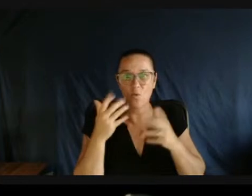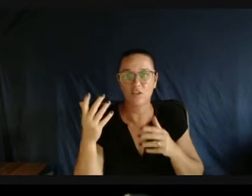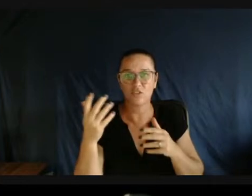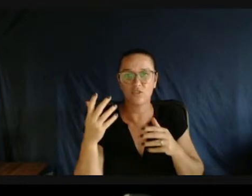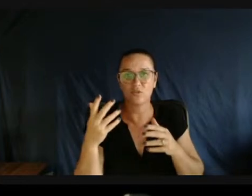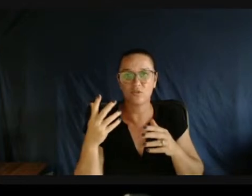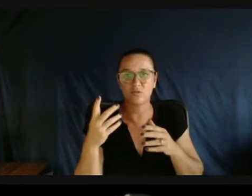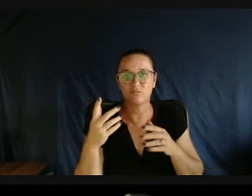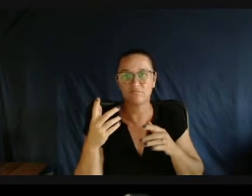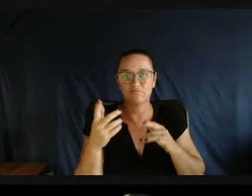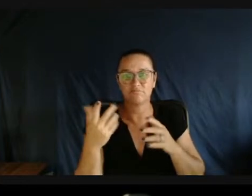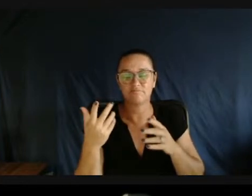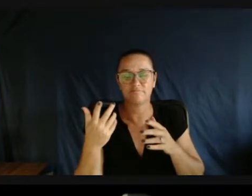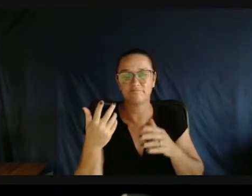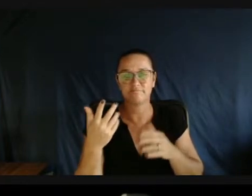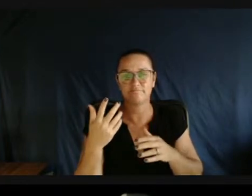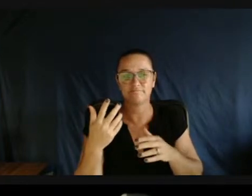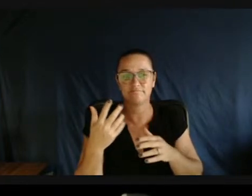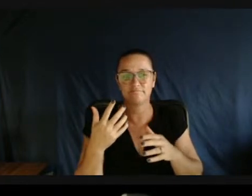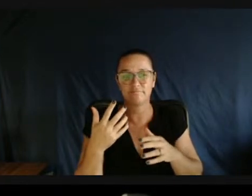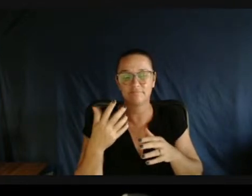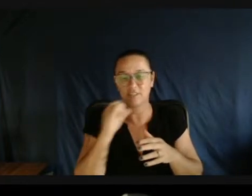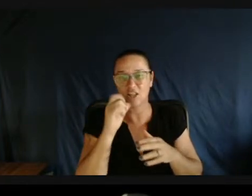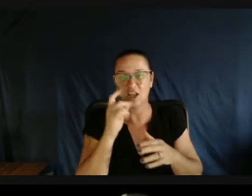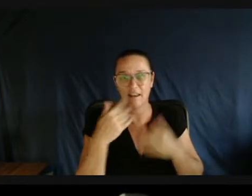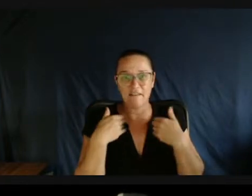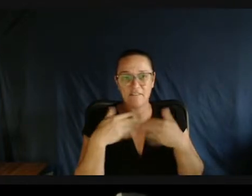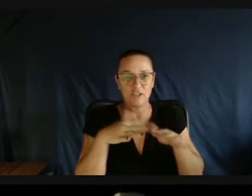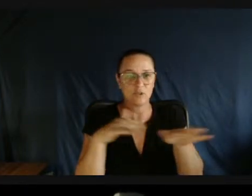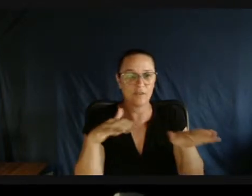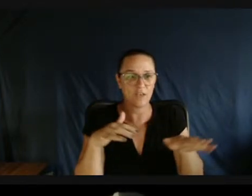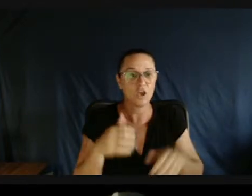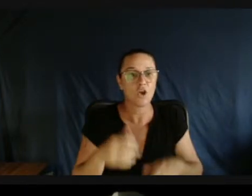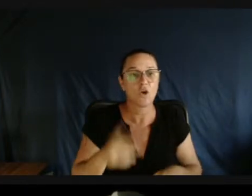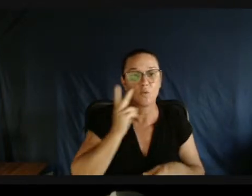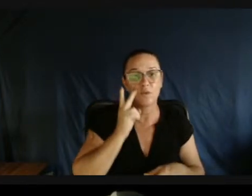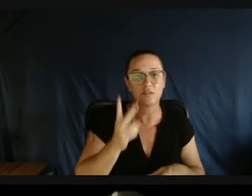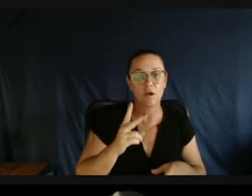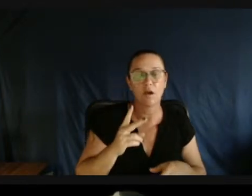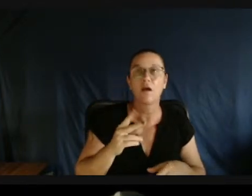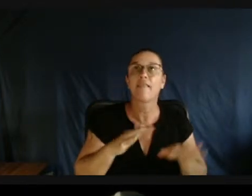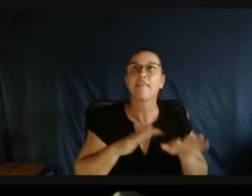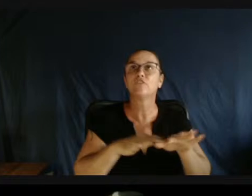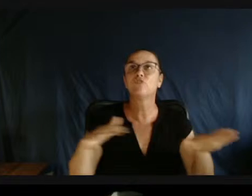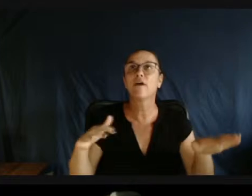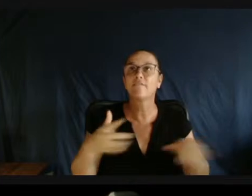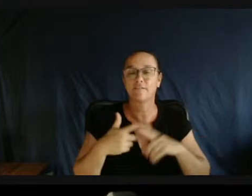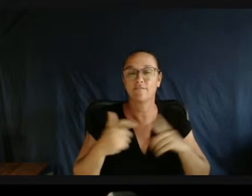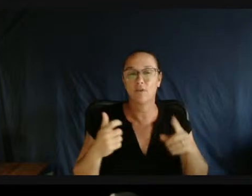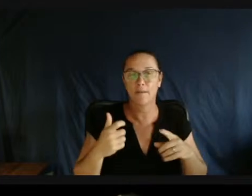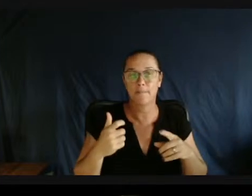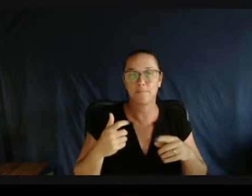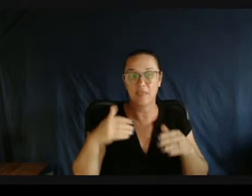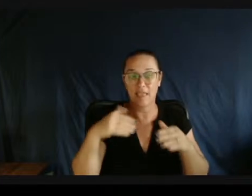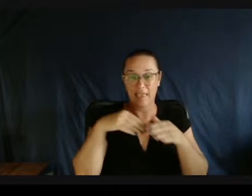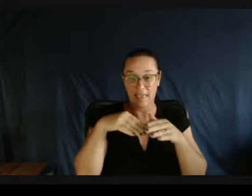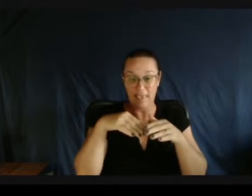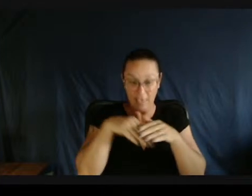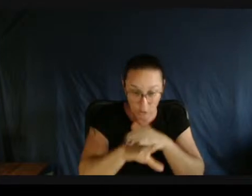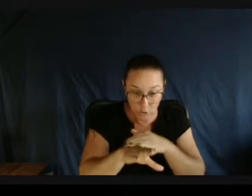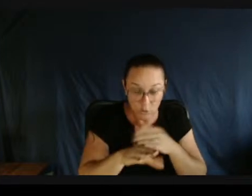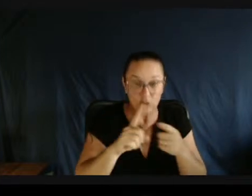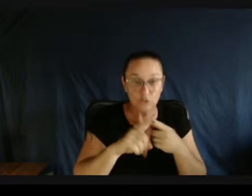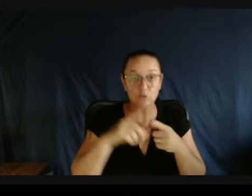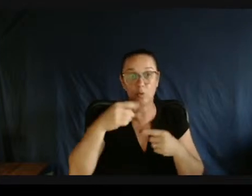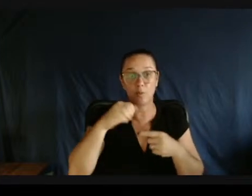caught a report at the end of episode 16 that traffic was backed up from the entrance to the park pretty